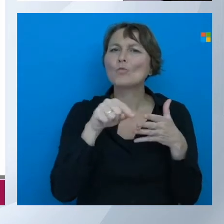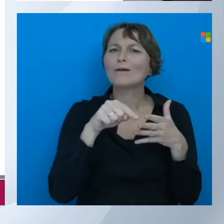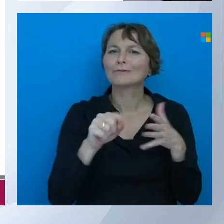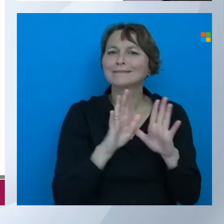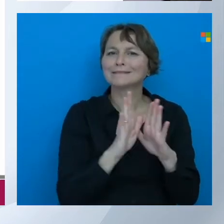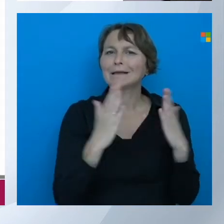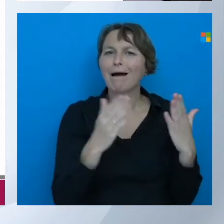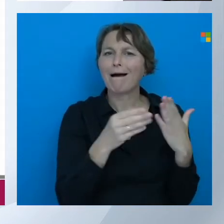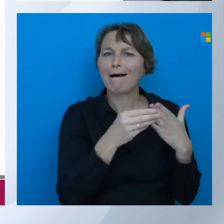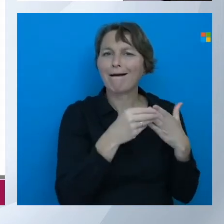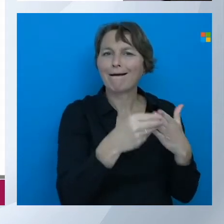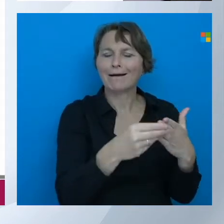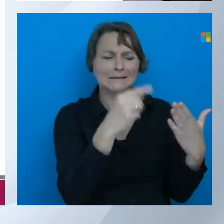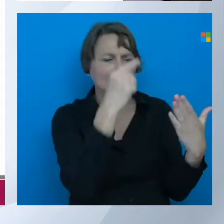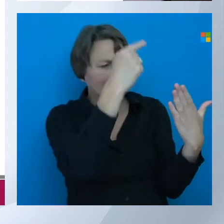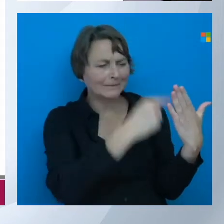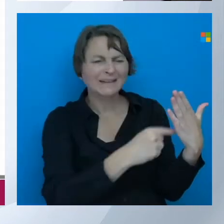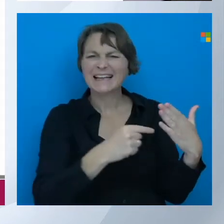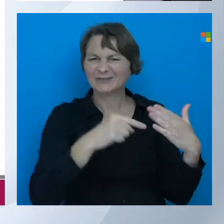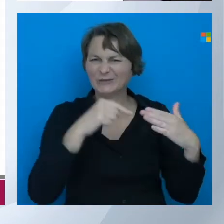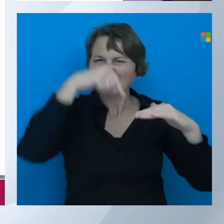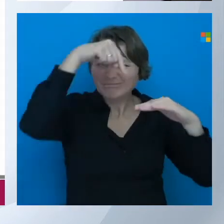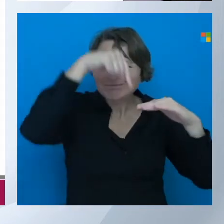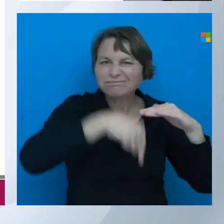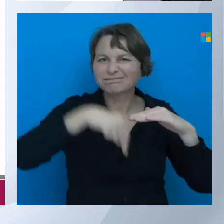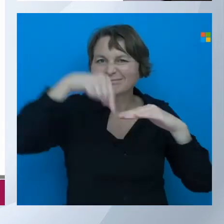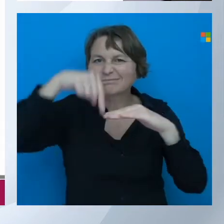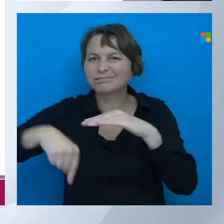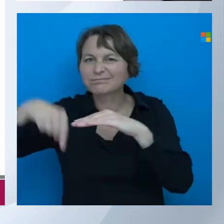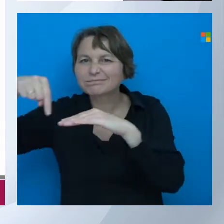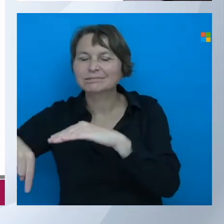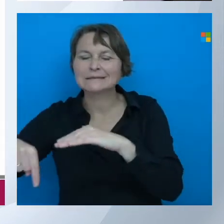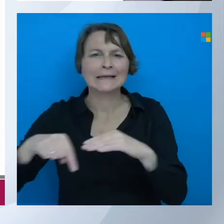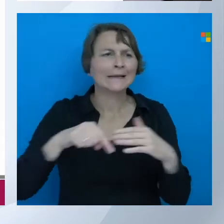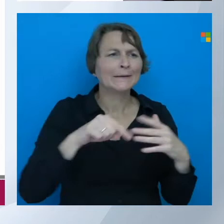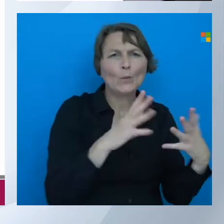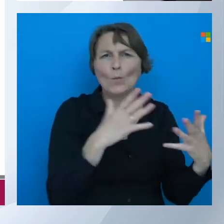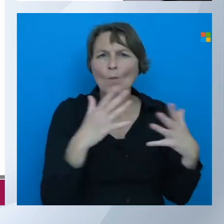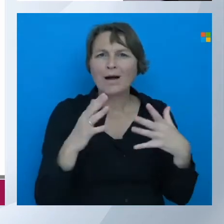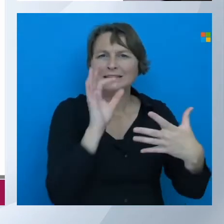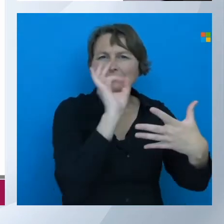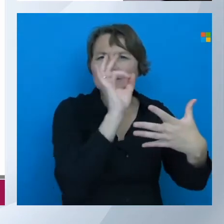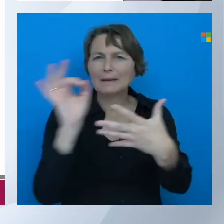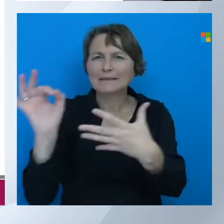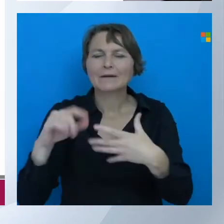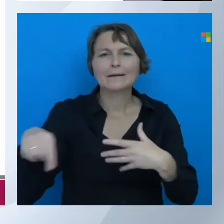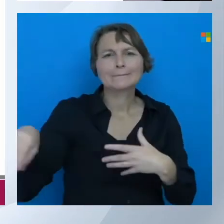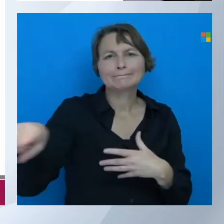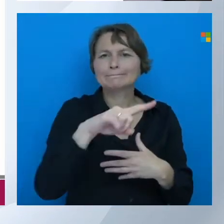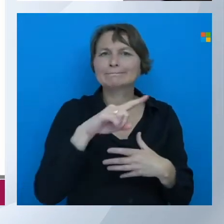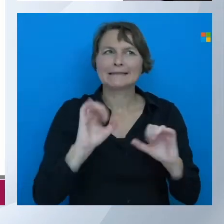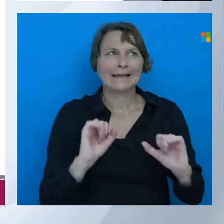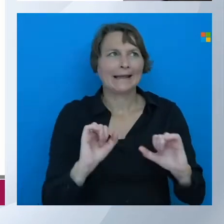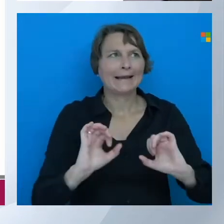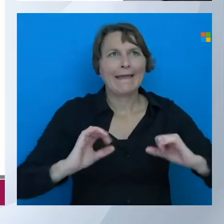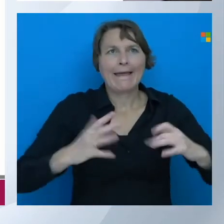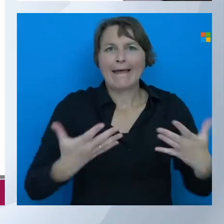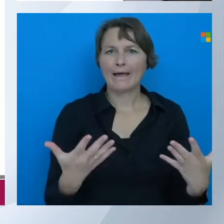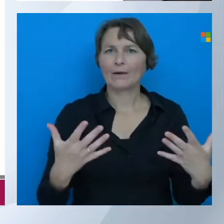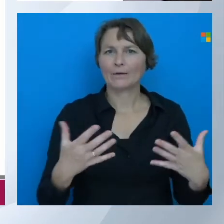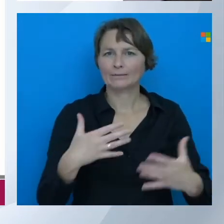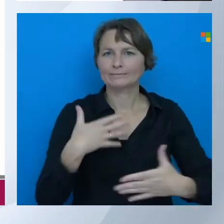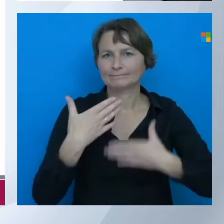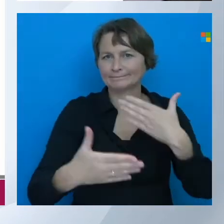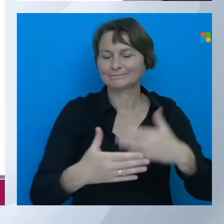know which parameters you can specify and what the actions are that you can perform with them. So let's get started with